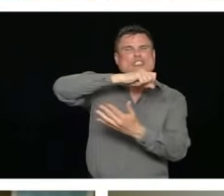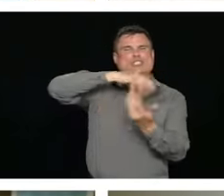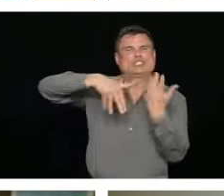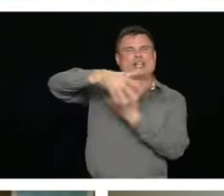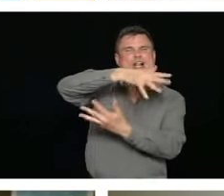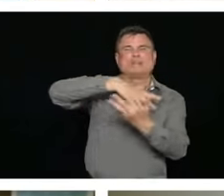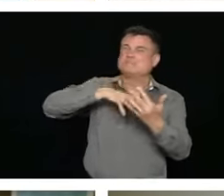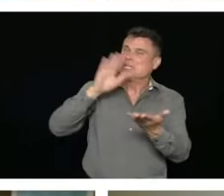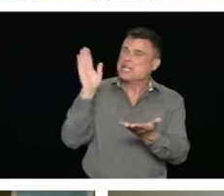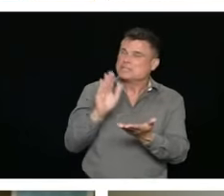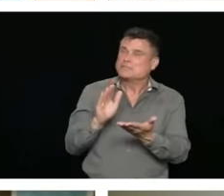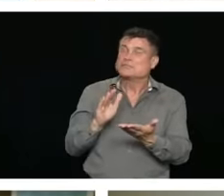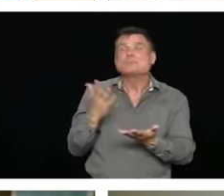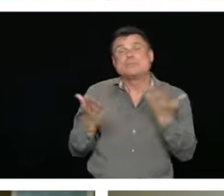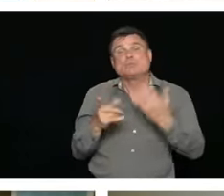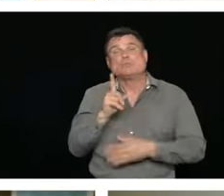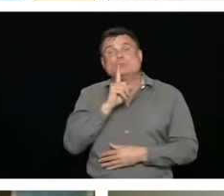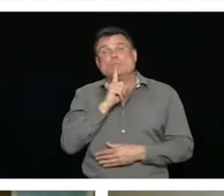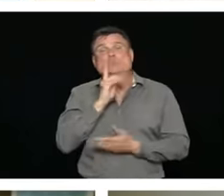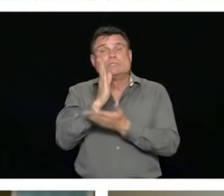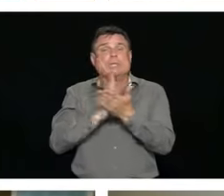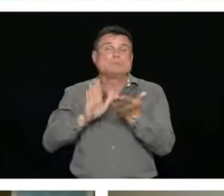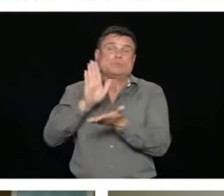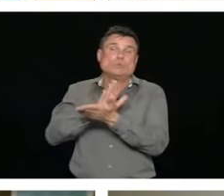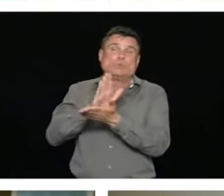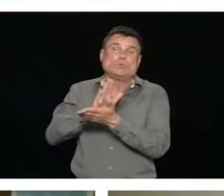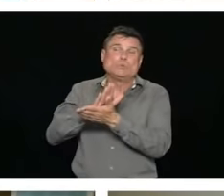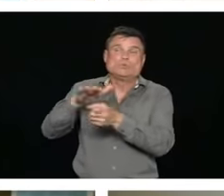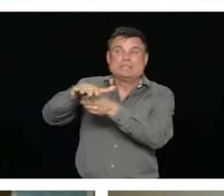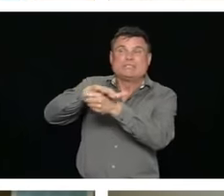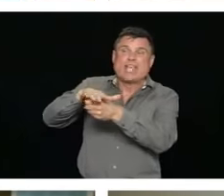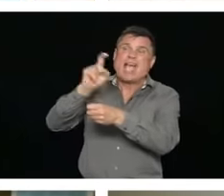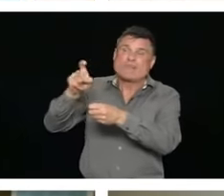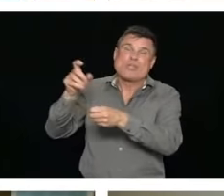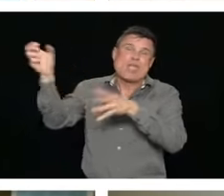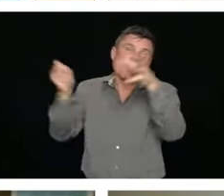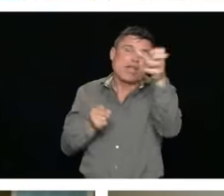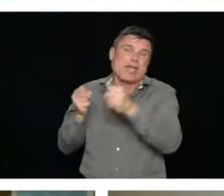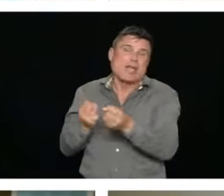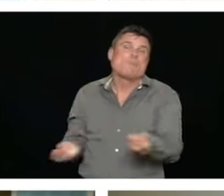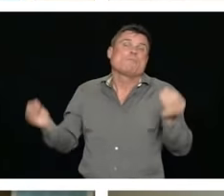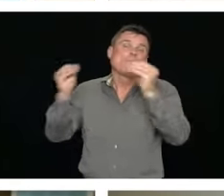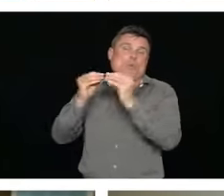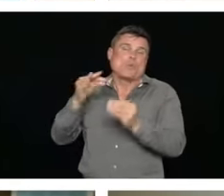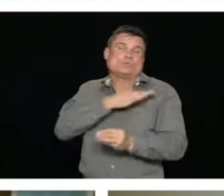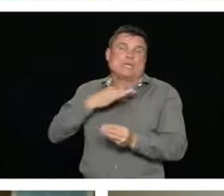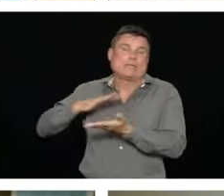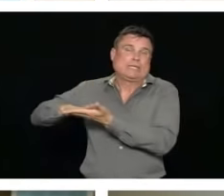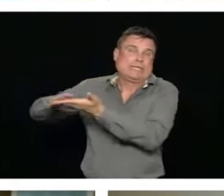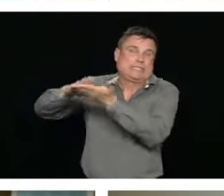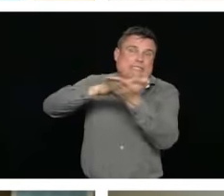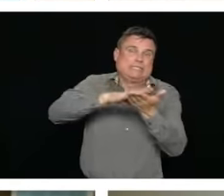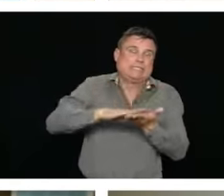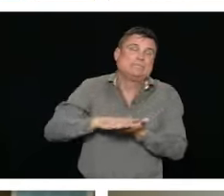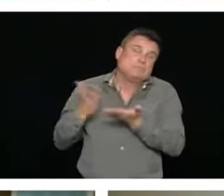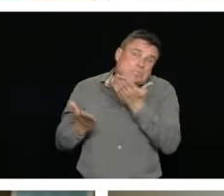that. So we've got a question here from Lori, and she says, is there going to be some sort of guidelines that each district must follow? And will there